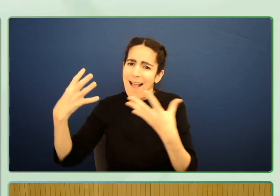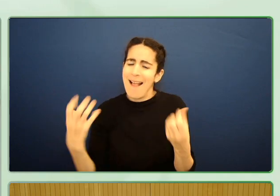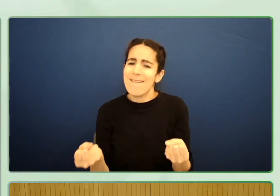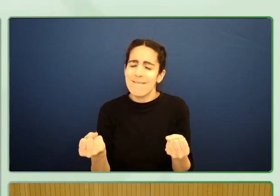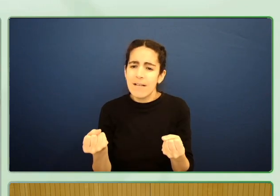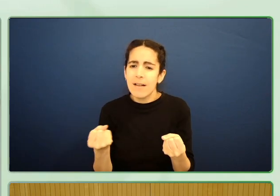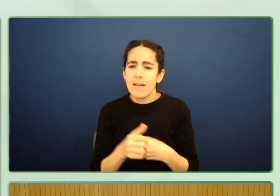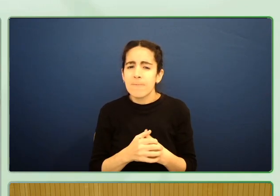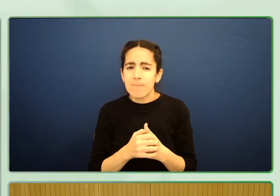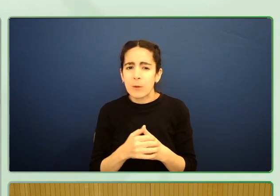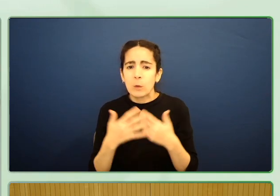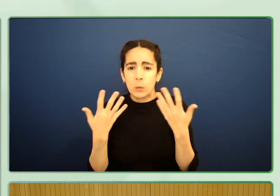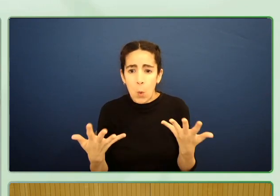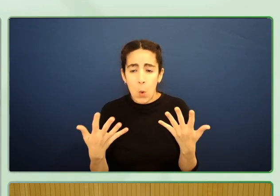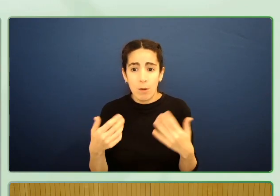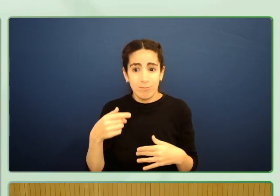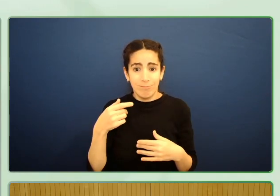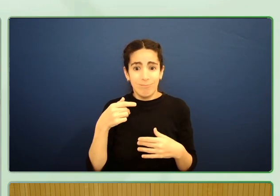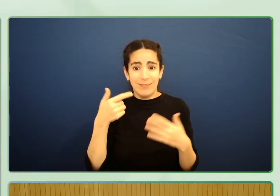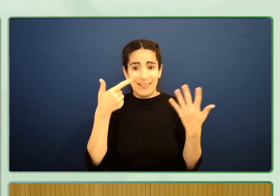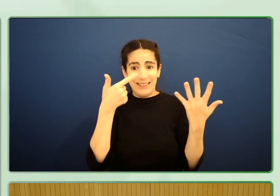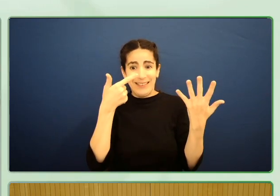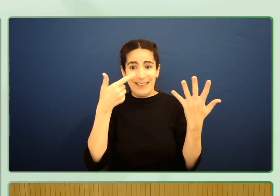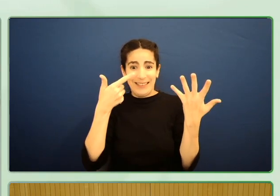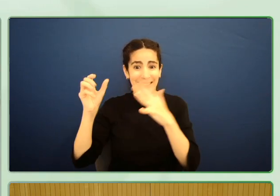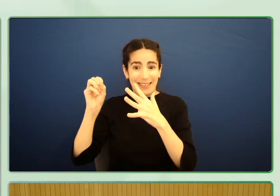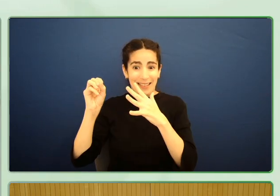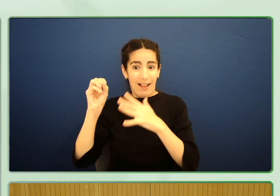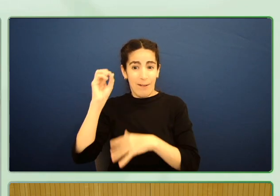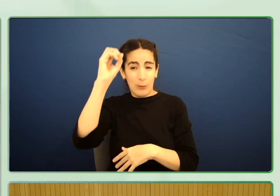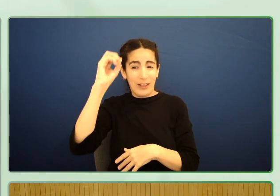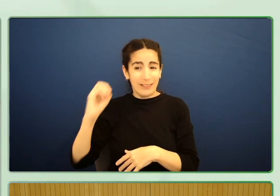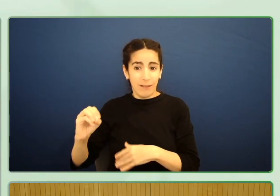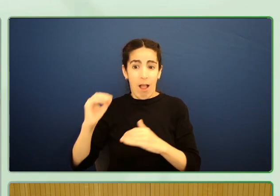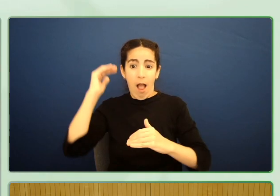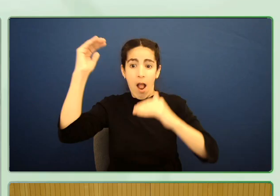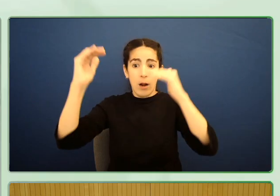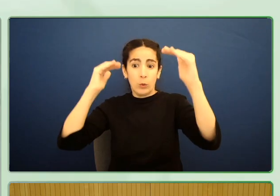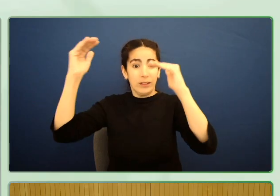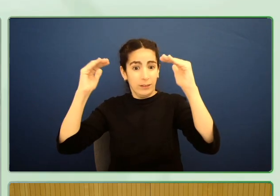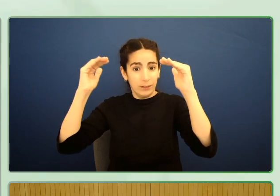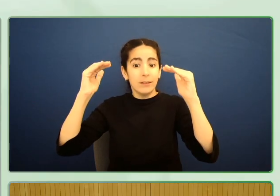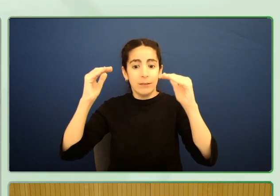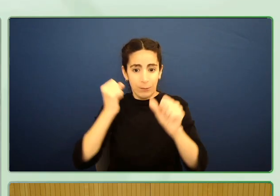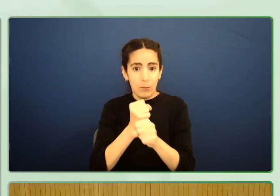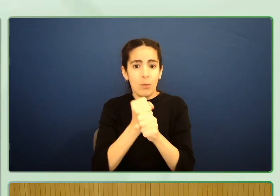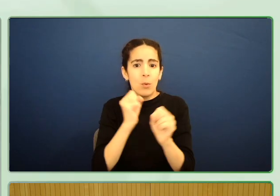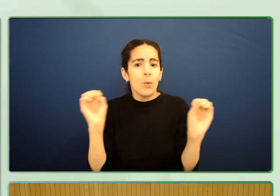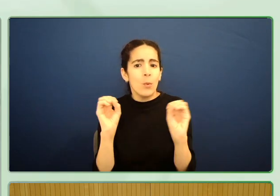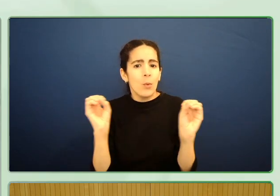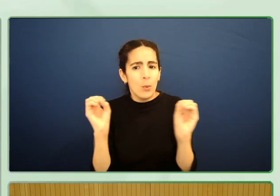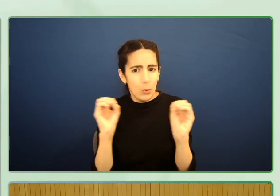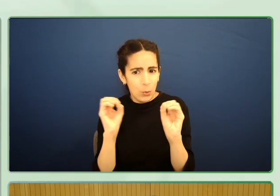unemployed. So they can't pay for therapists or support technologies like this. Imagine what is happening in Latin